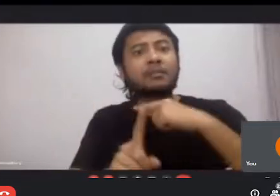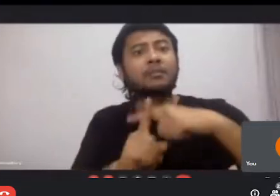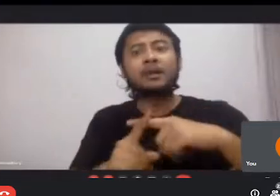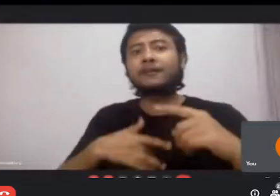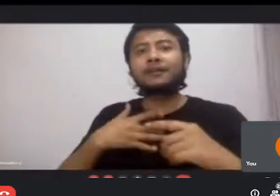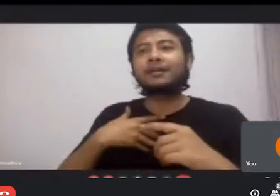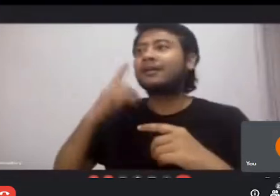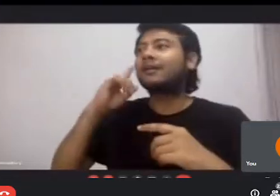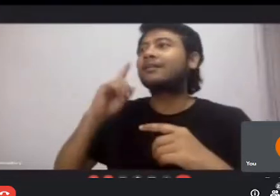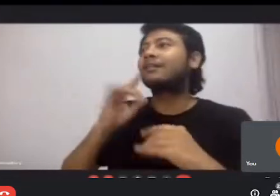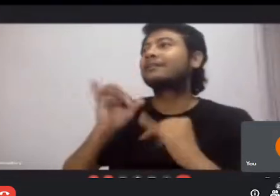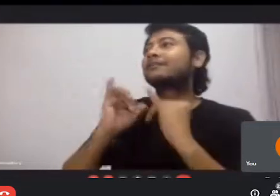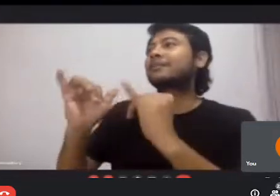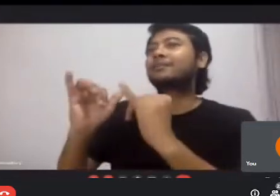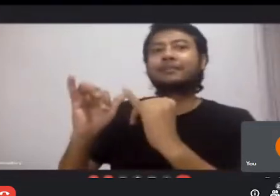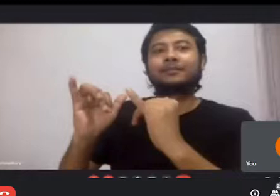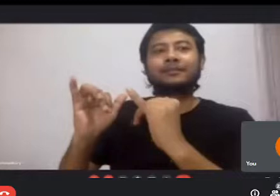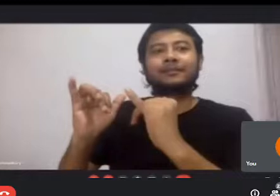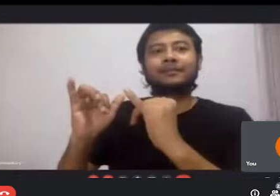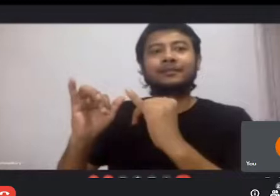model